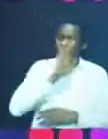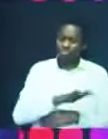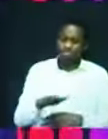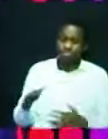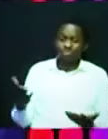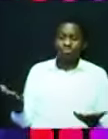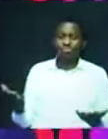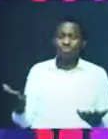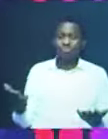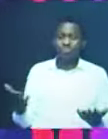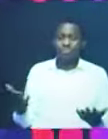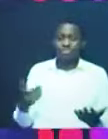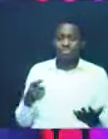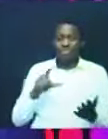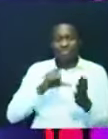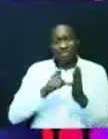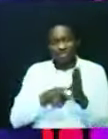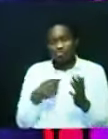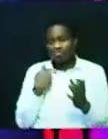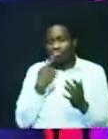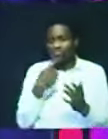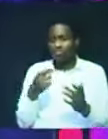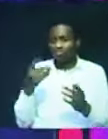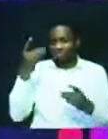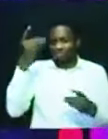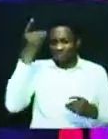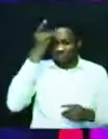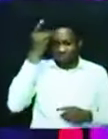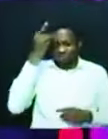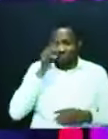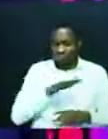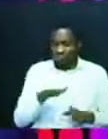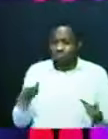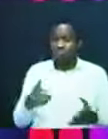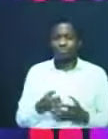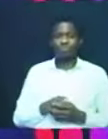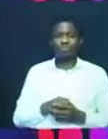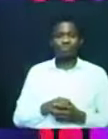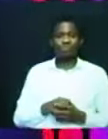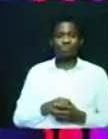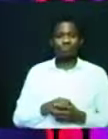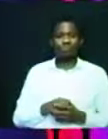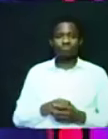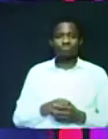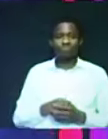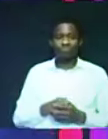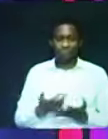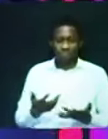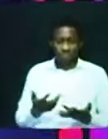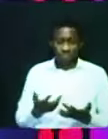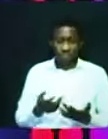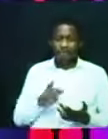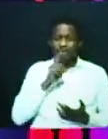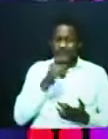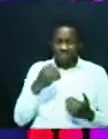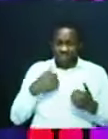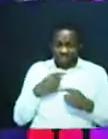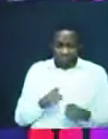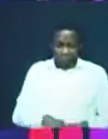and who the children of the devil are, and your bon samon man so there should certainly be some